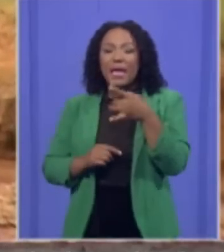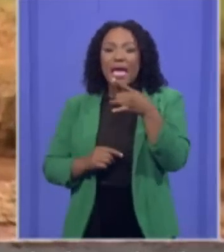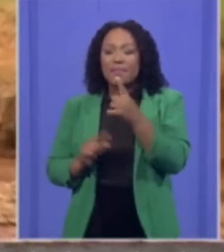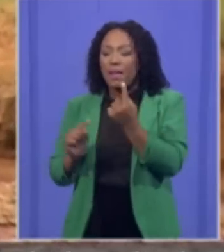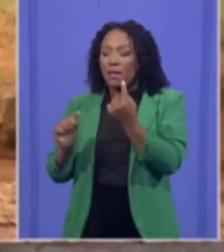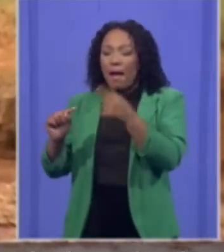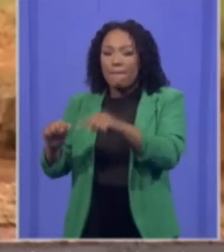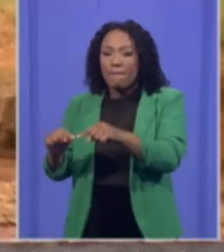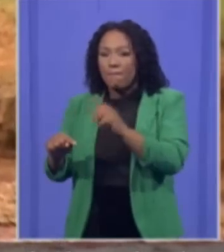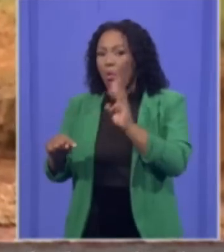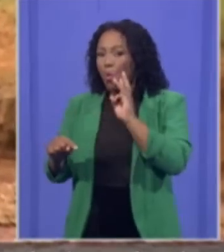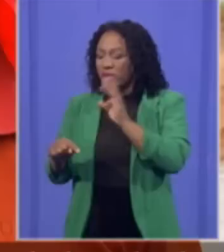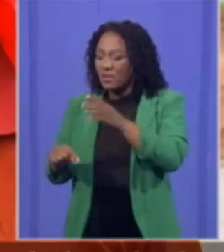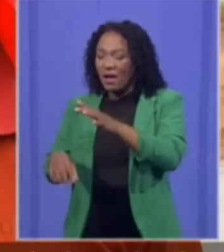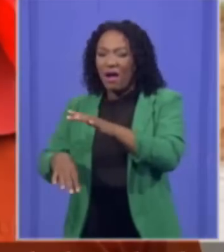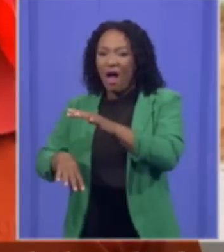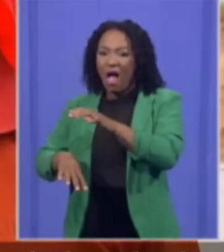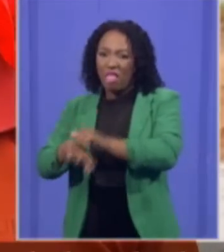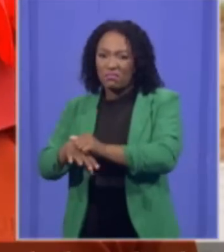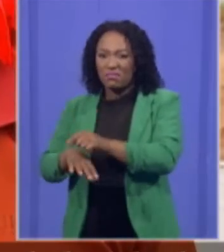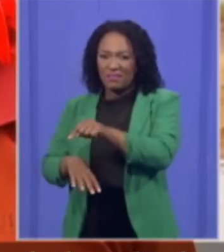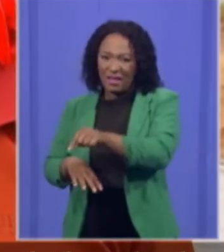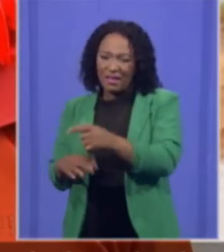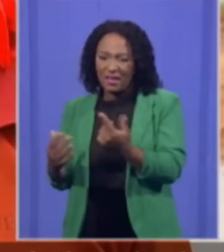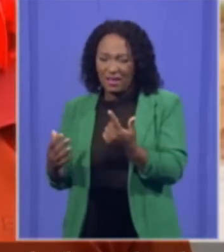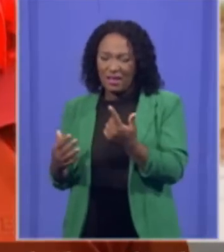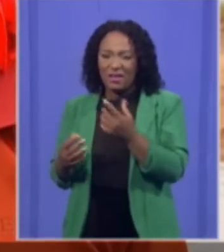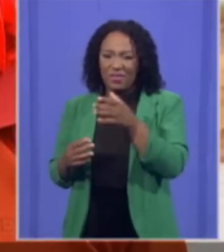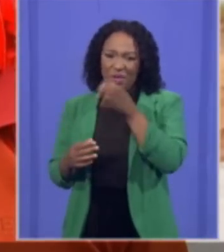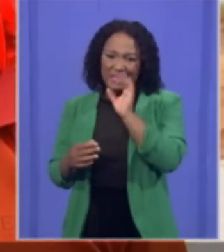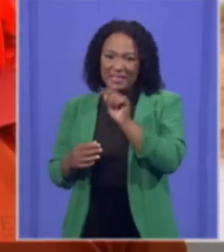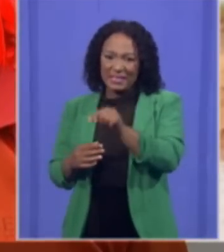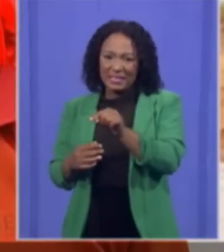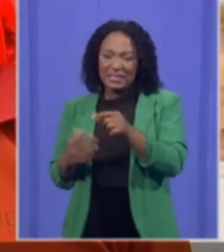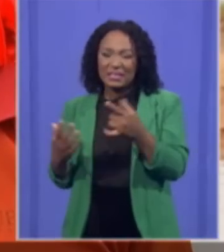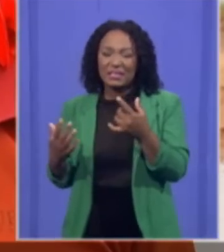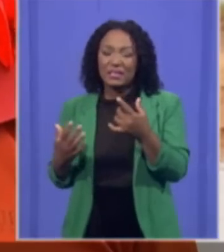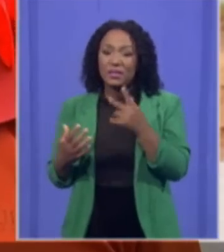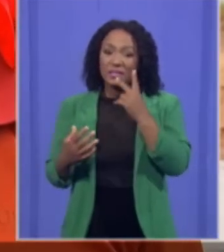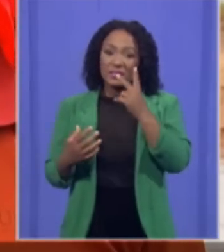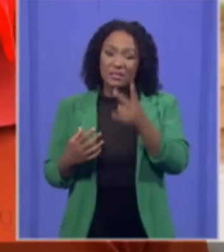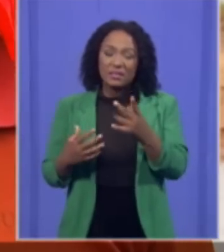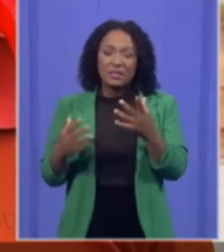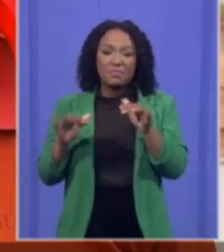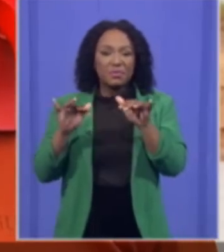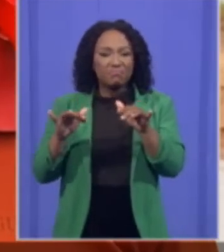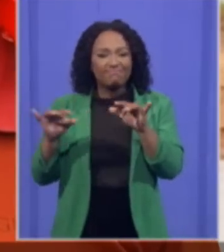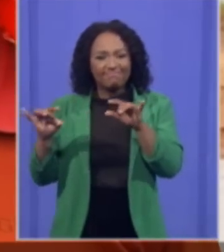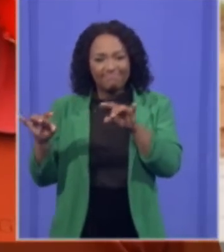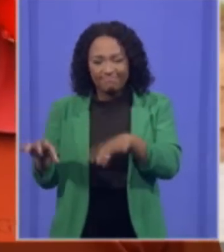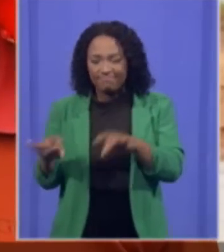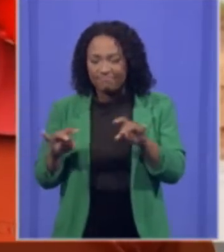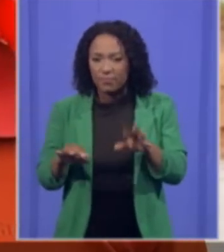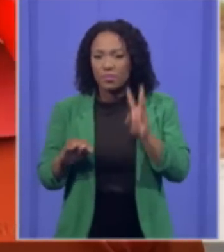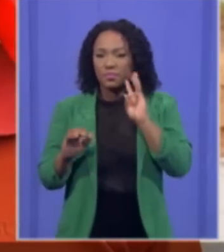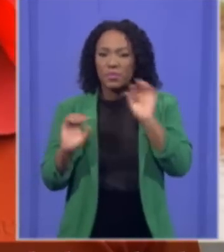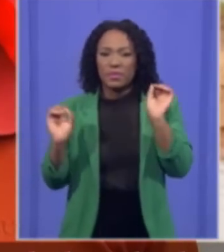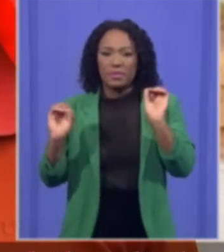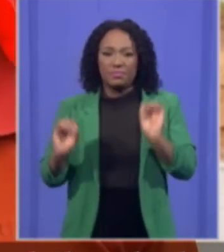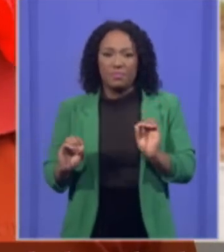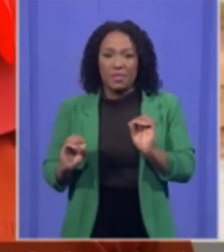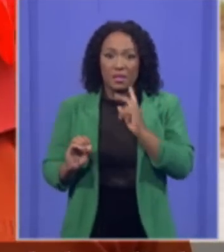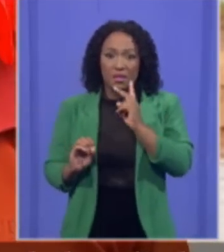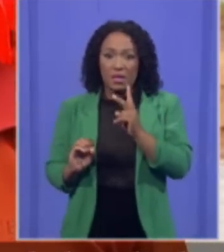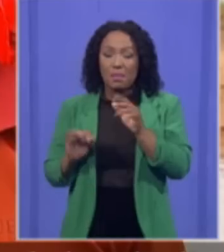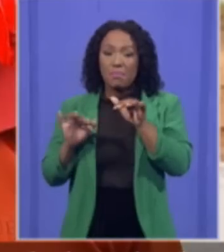ona meetse mo distrateng, batho ba sokola, ba sokodisa ke meetse, ba nwa meetse ana a tsamayang ka